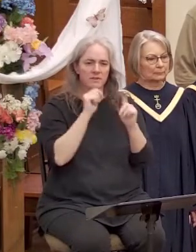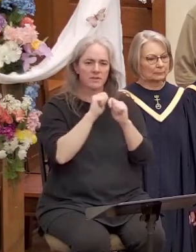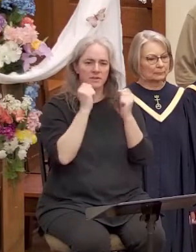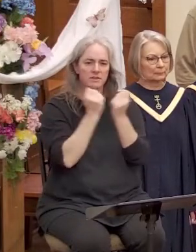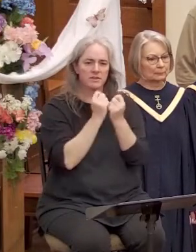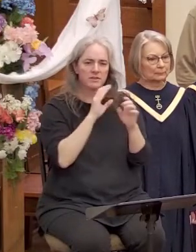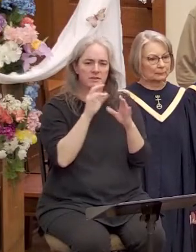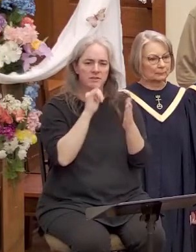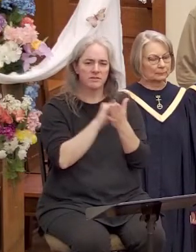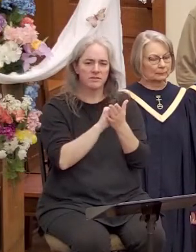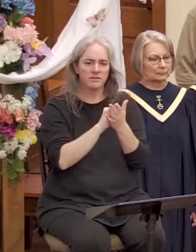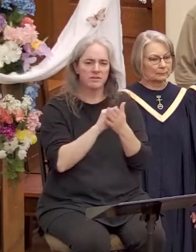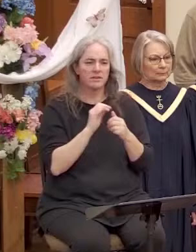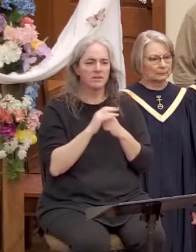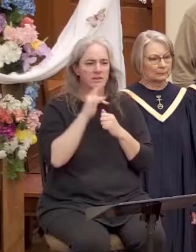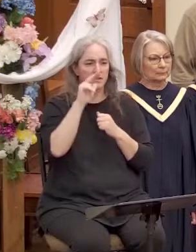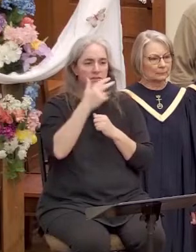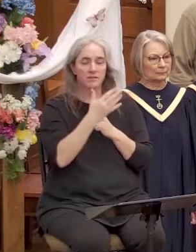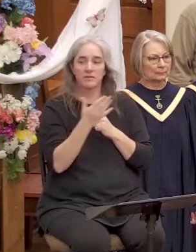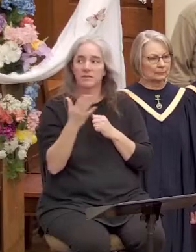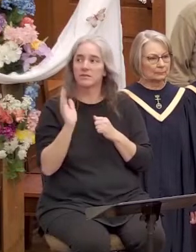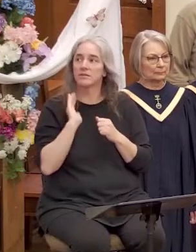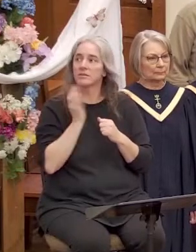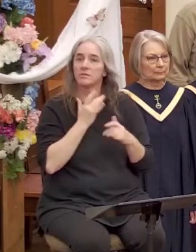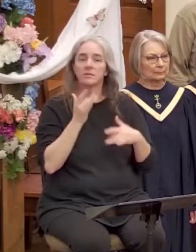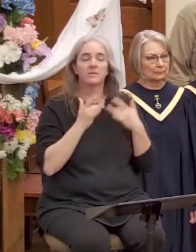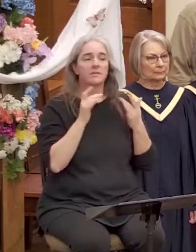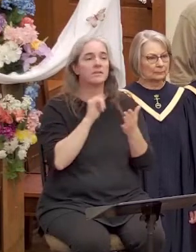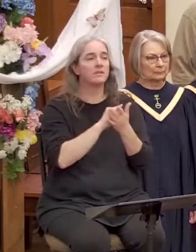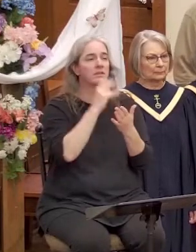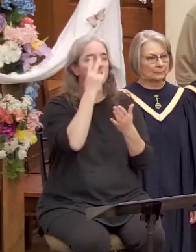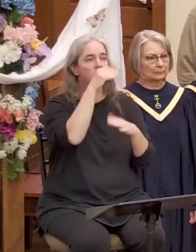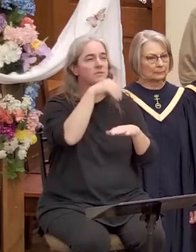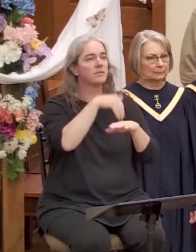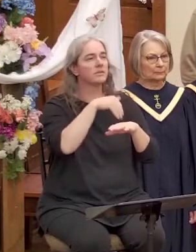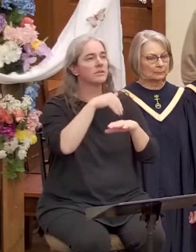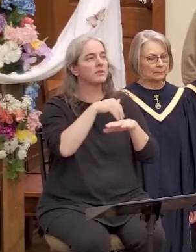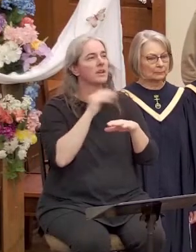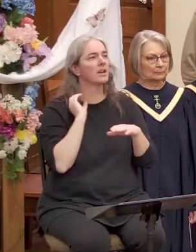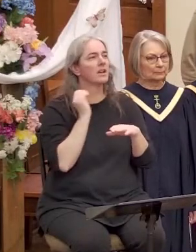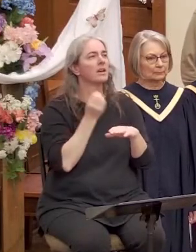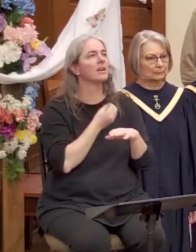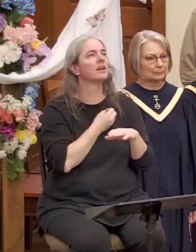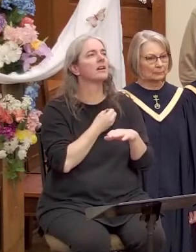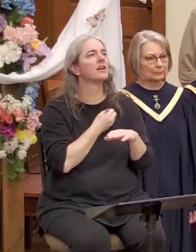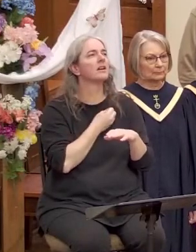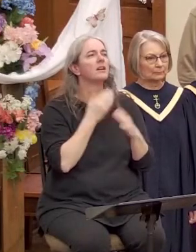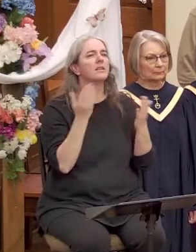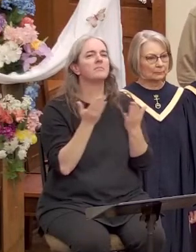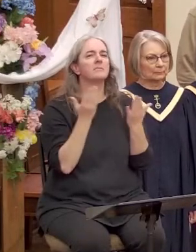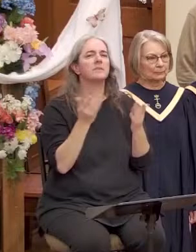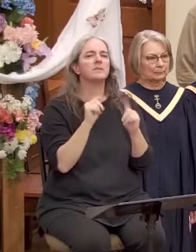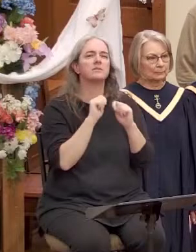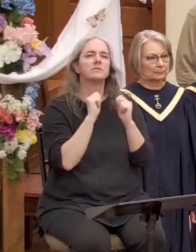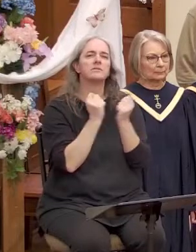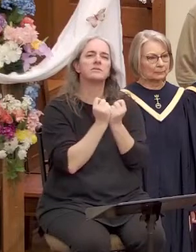All right, and the third thing was we felt that we should take a look at our ministry teams, how we're organized